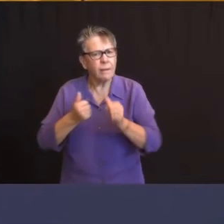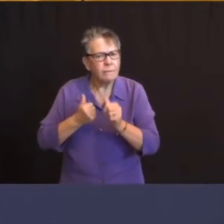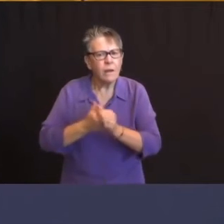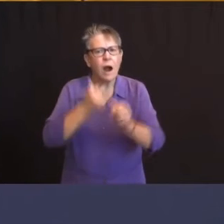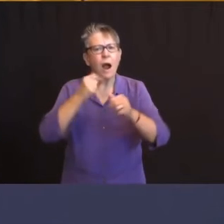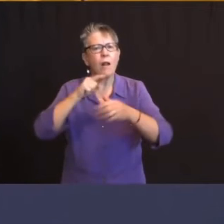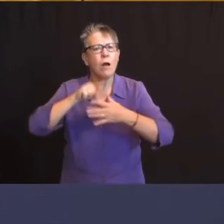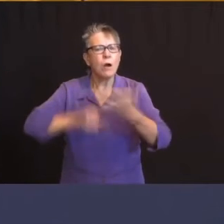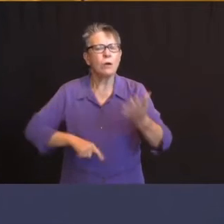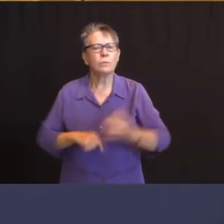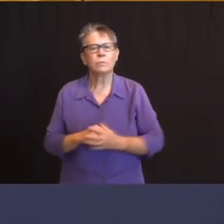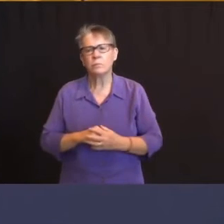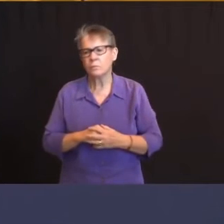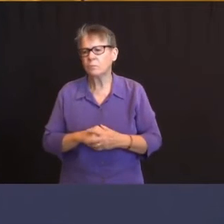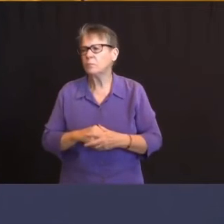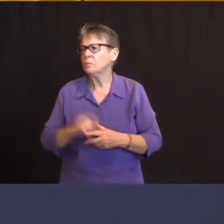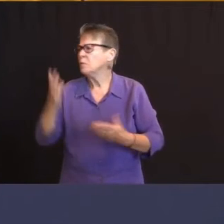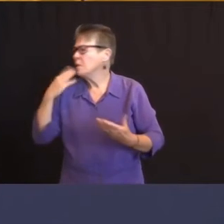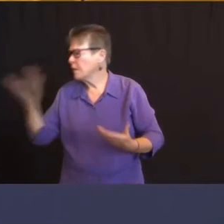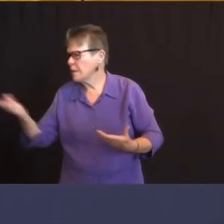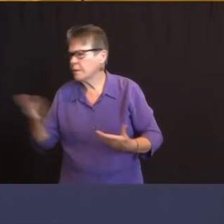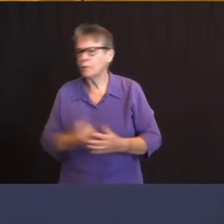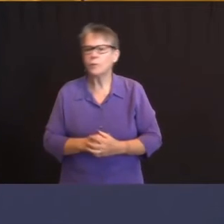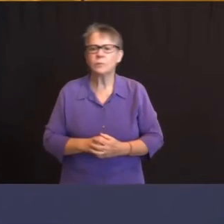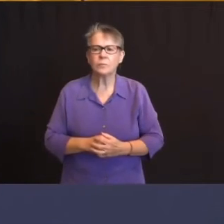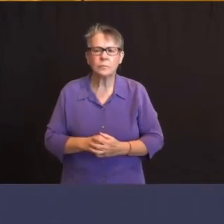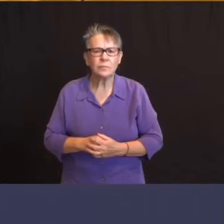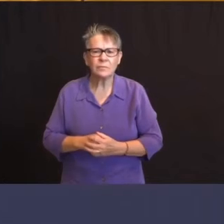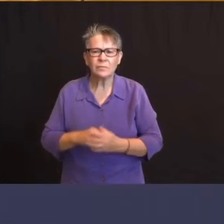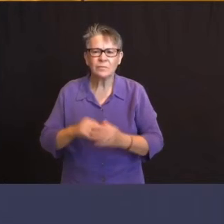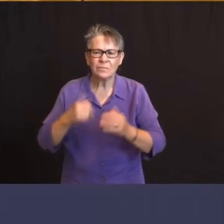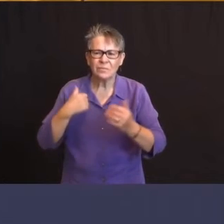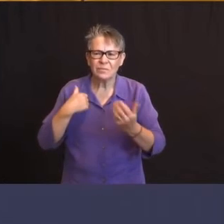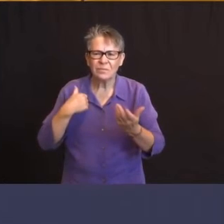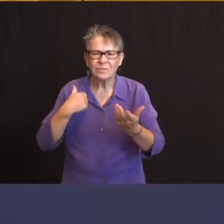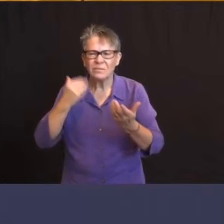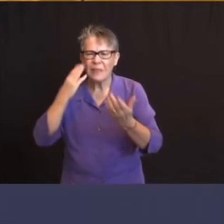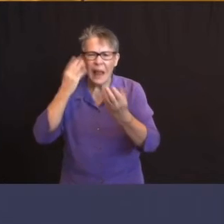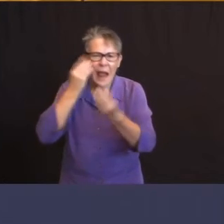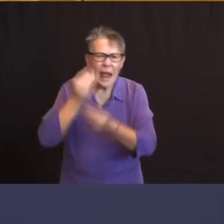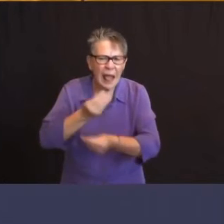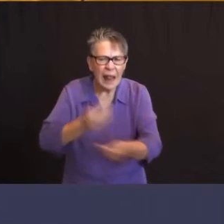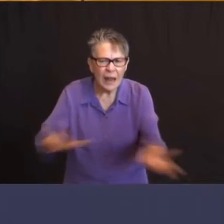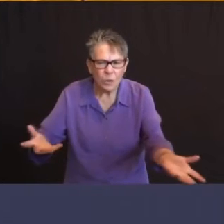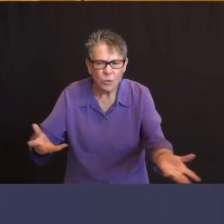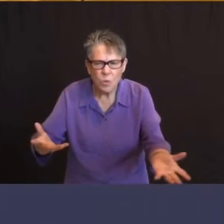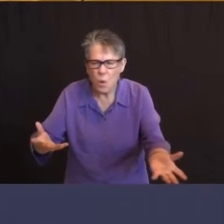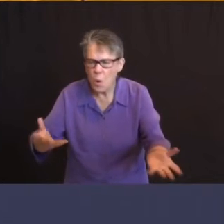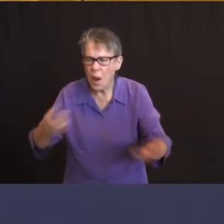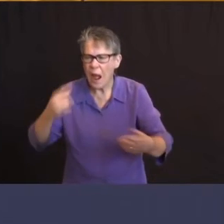here. I think we'll stay on the Monday, Wednesday, Friday rhythm this week. Dan Bryant is with us. And